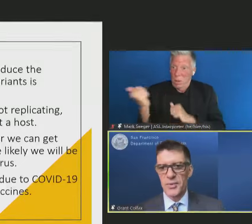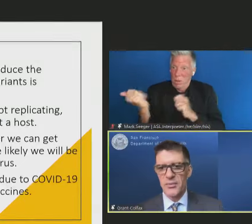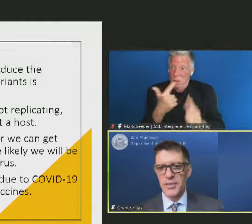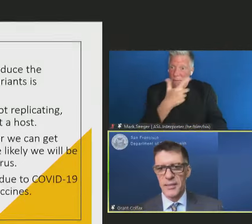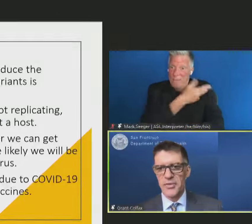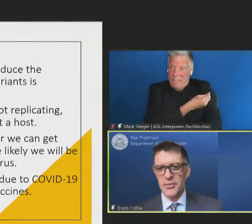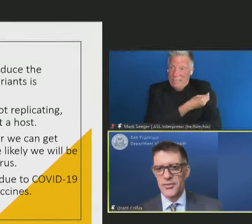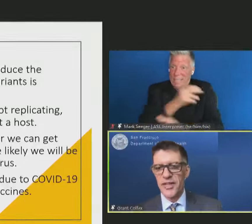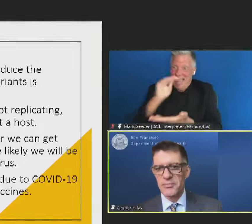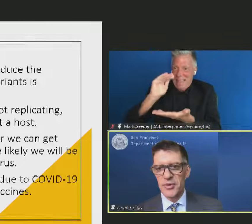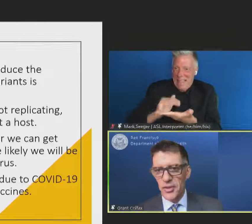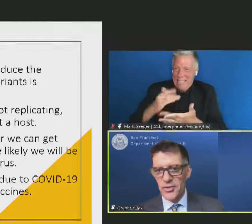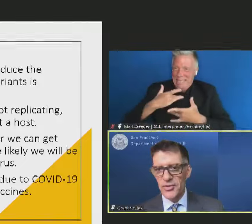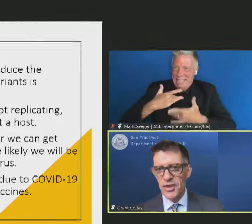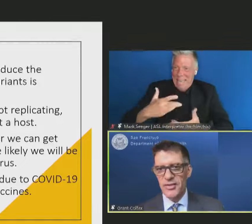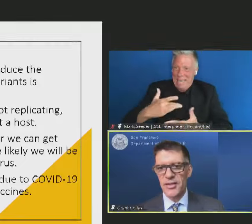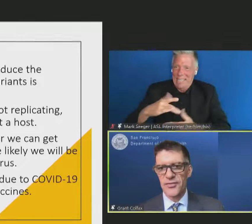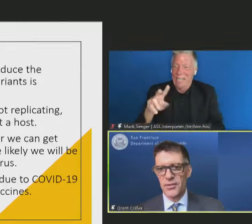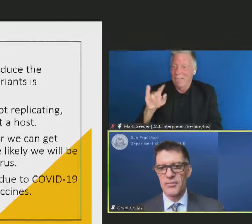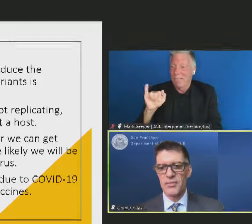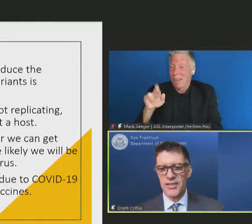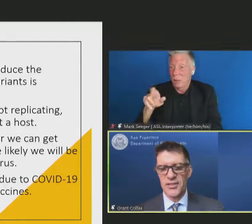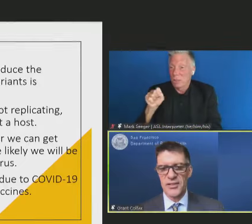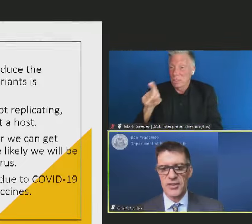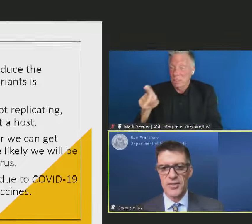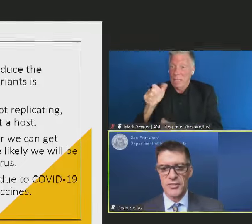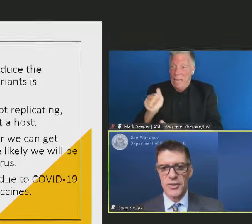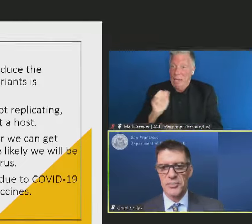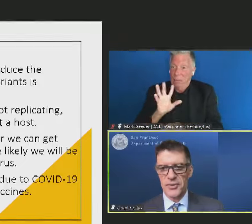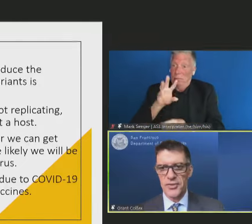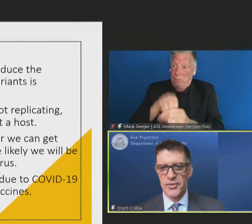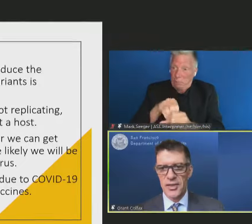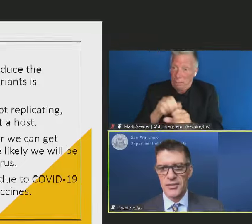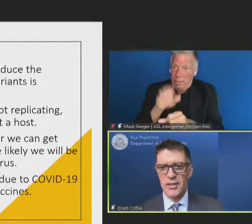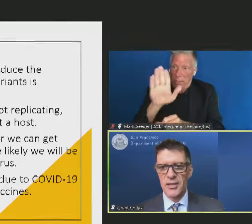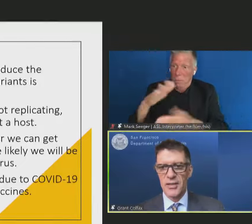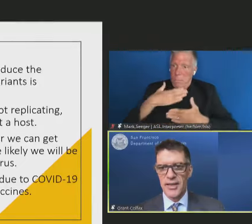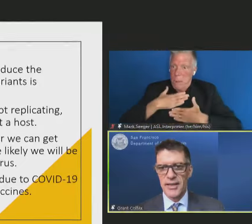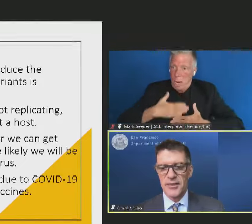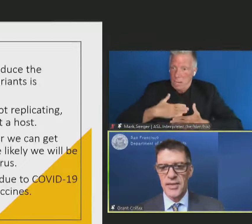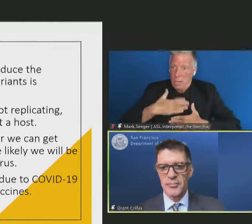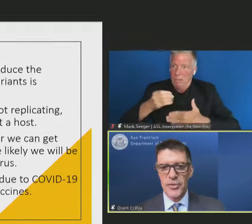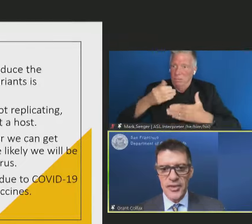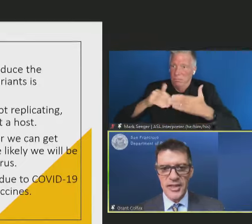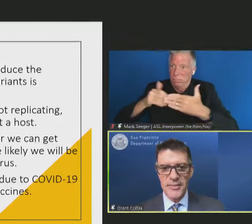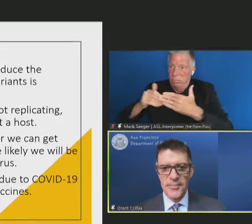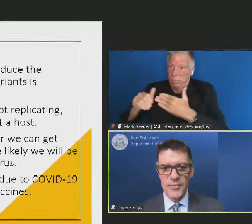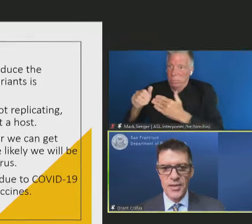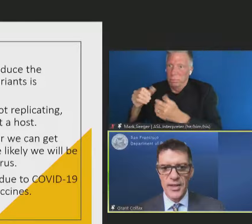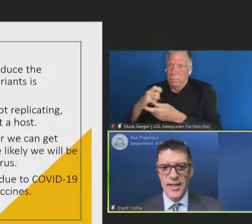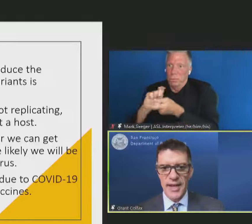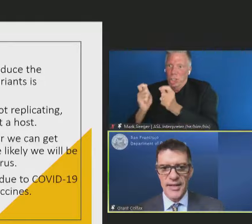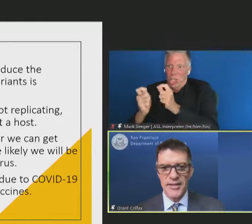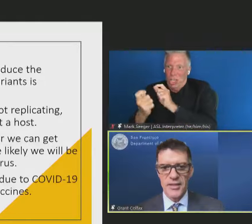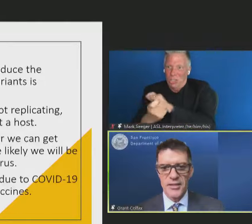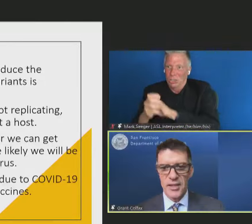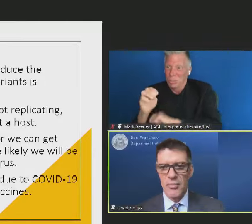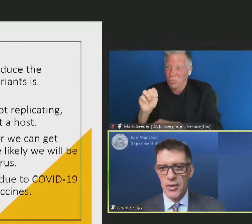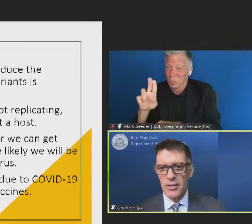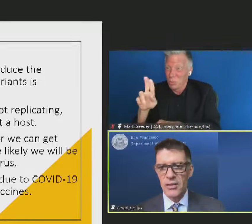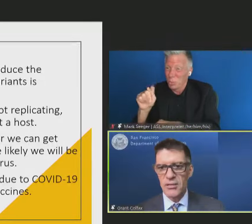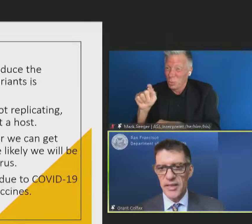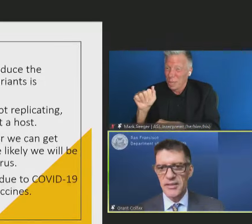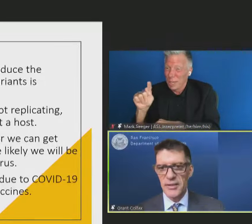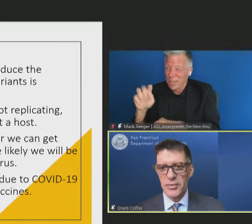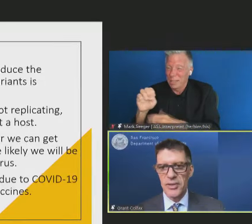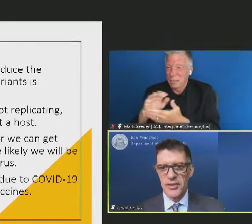virus will be able to infect more hosts and therefore less likely to reproduce and mutate. And the